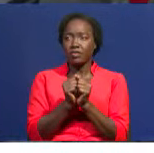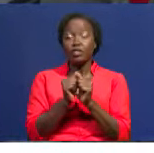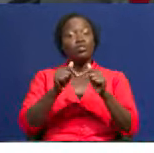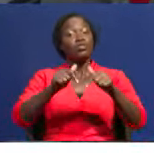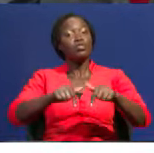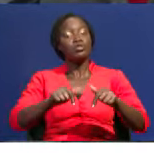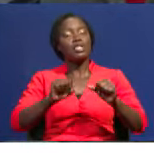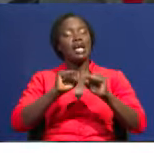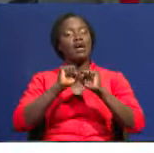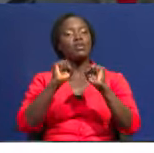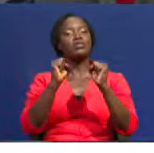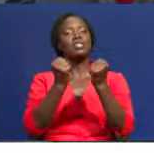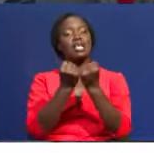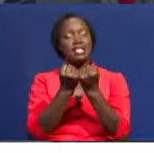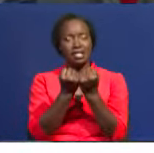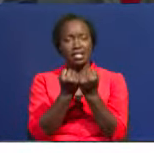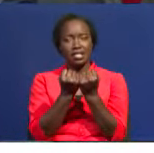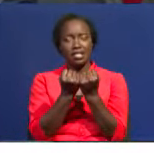Today, our society